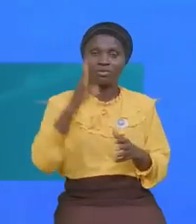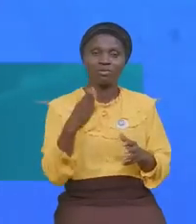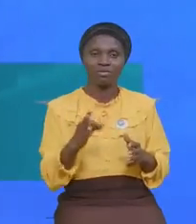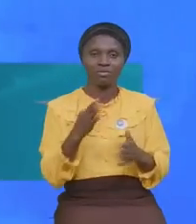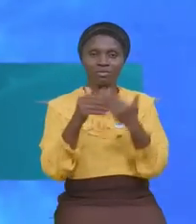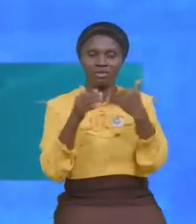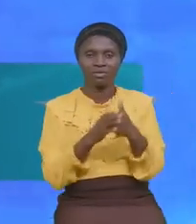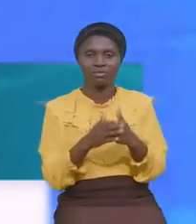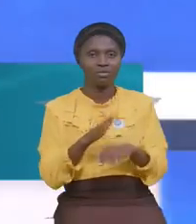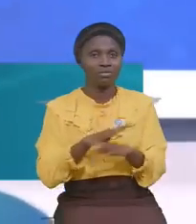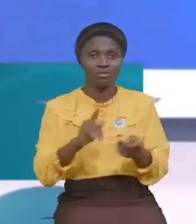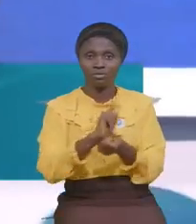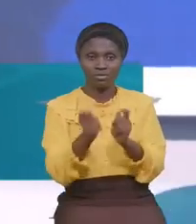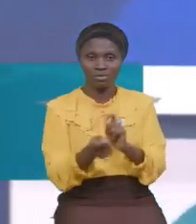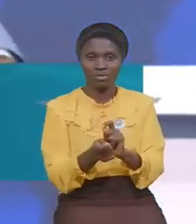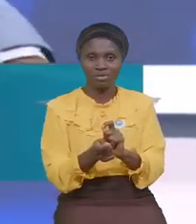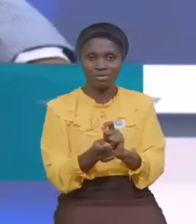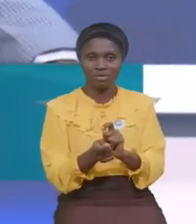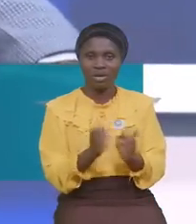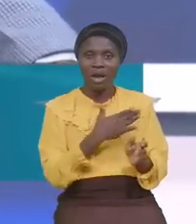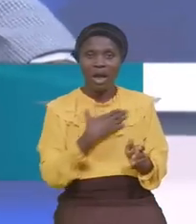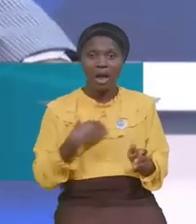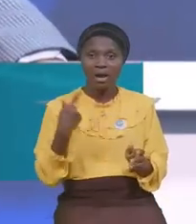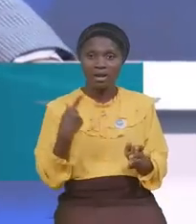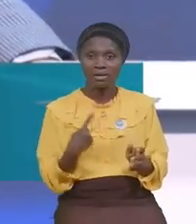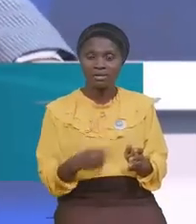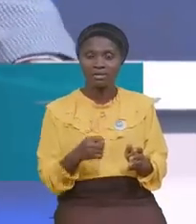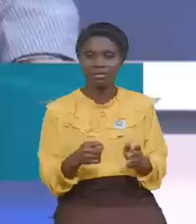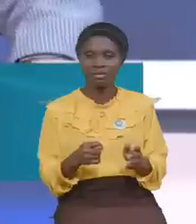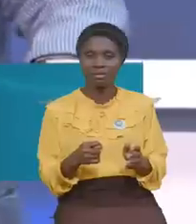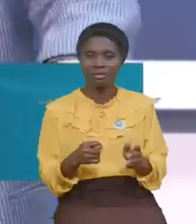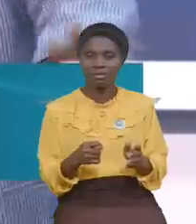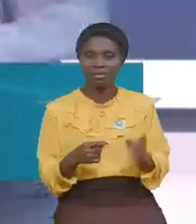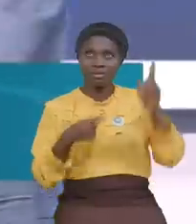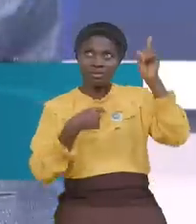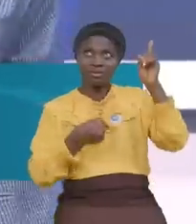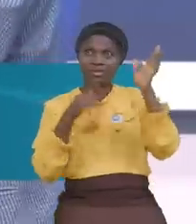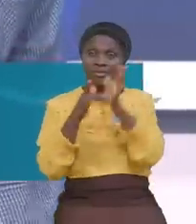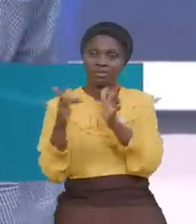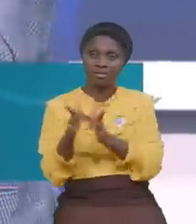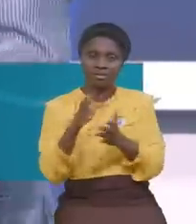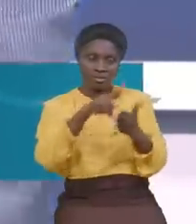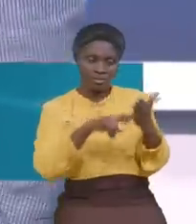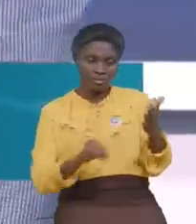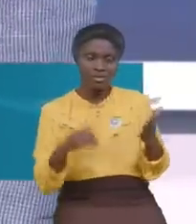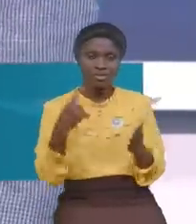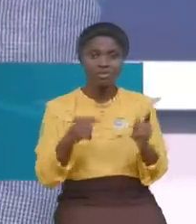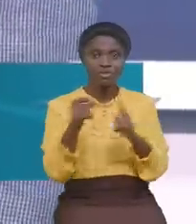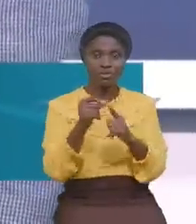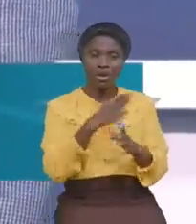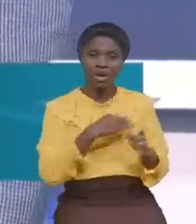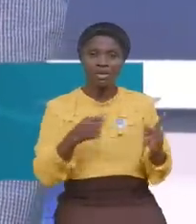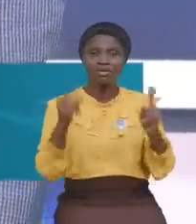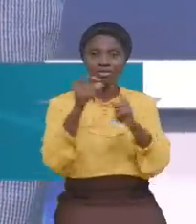not. And the me there, that's Jesus reading the word, and the word